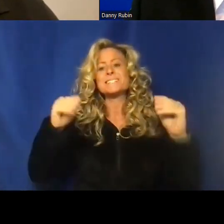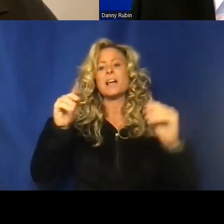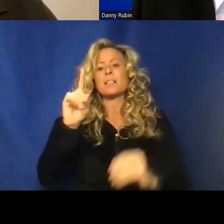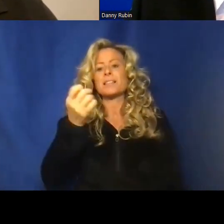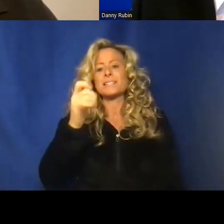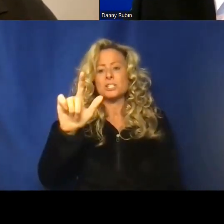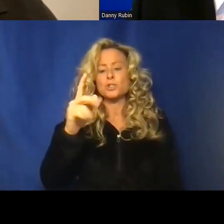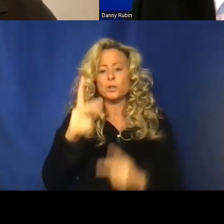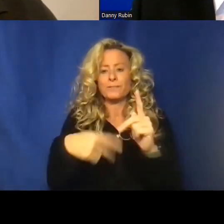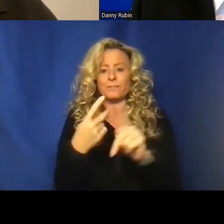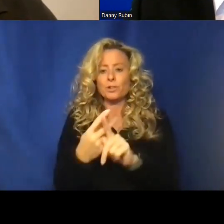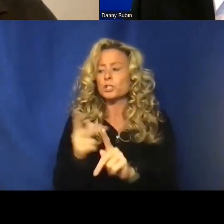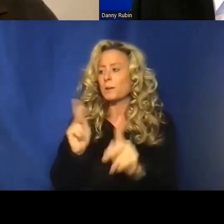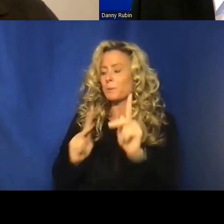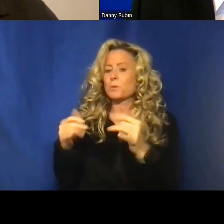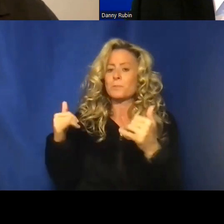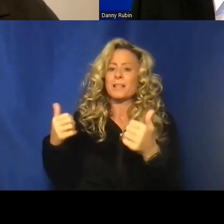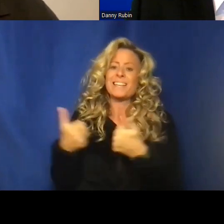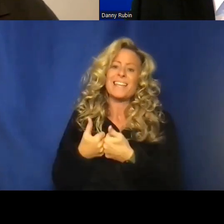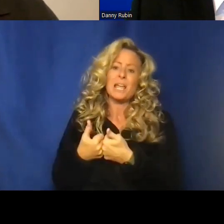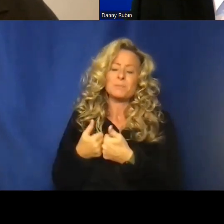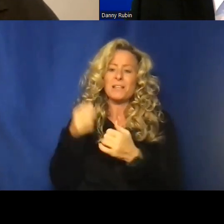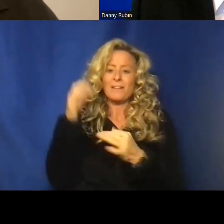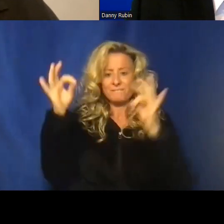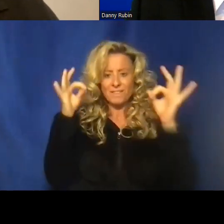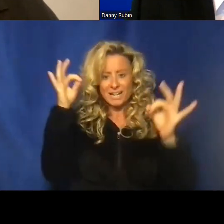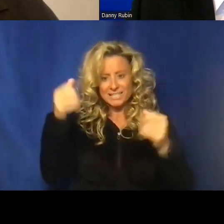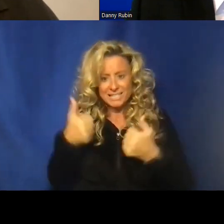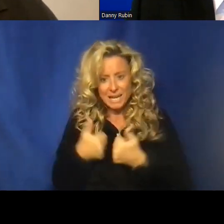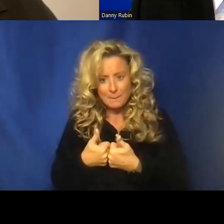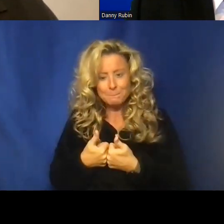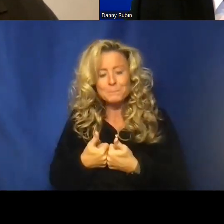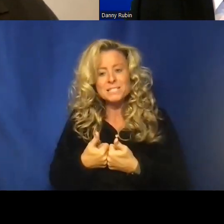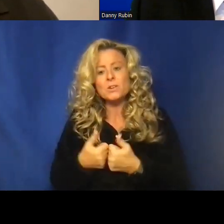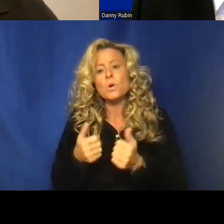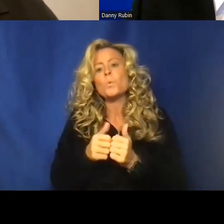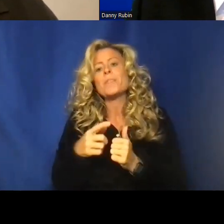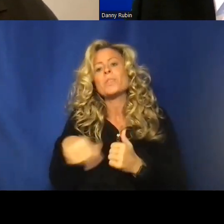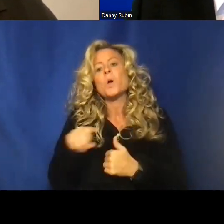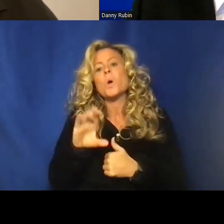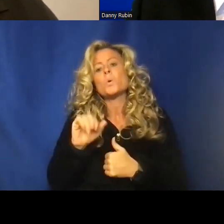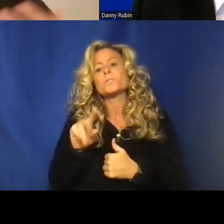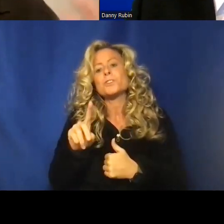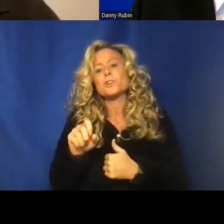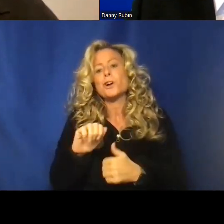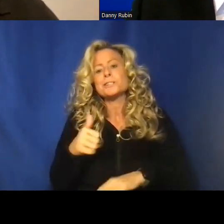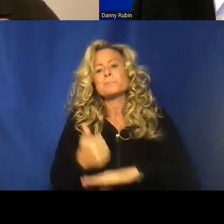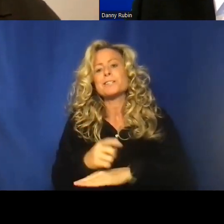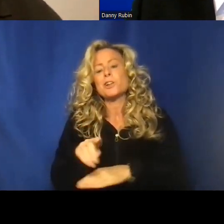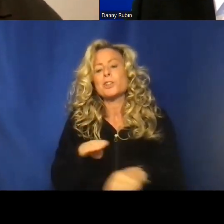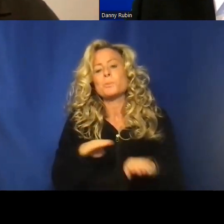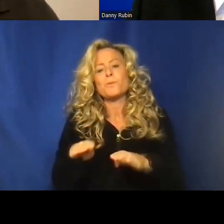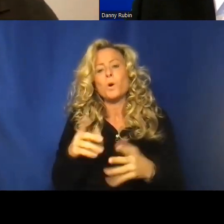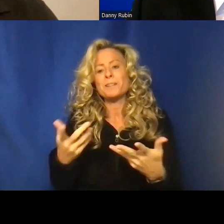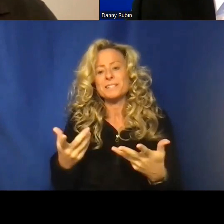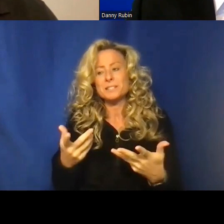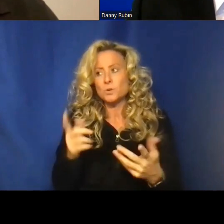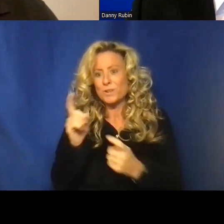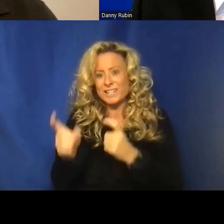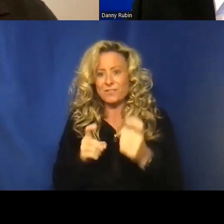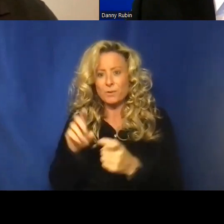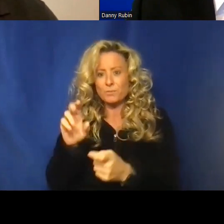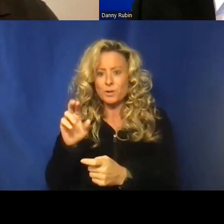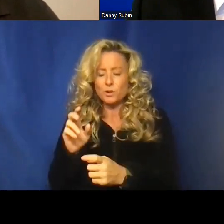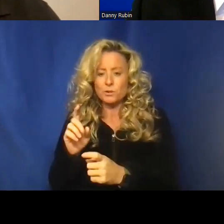and then we have people play games, fantasy games, with those cards, and based on their performance, we give them rewards,